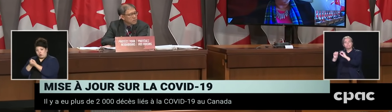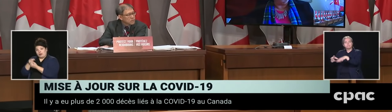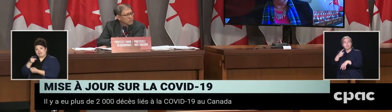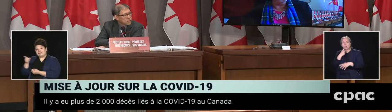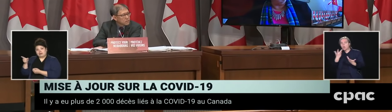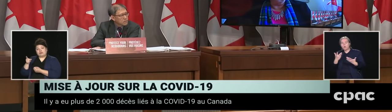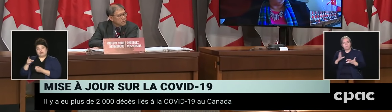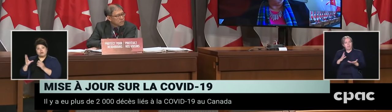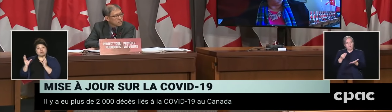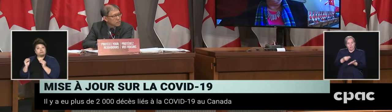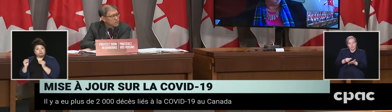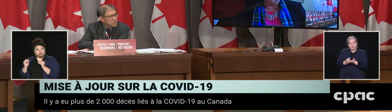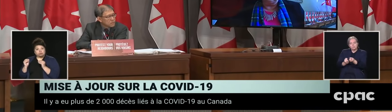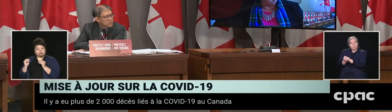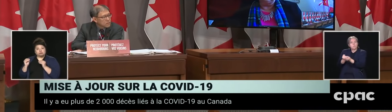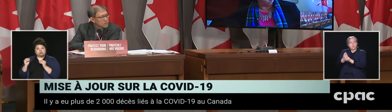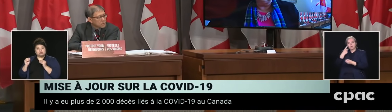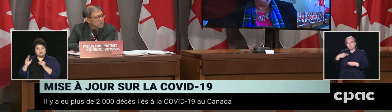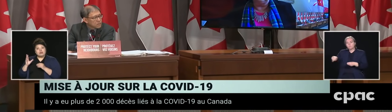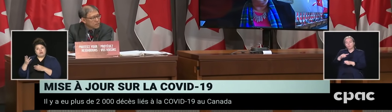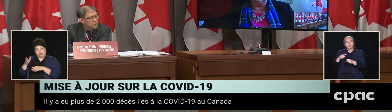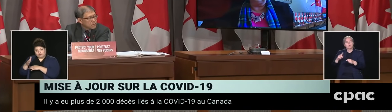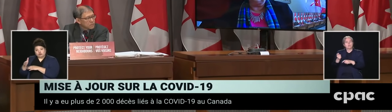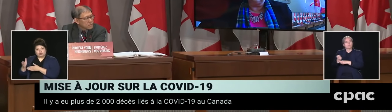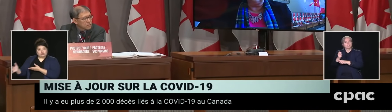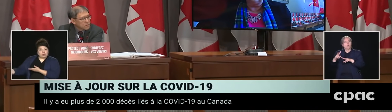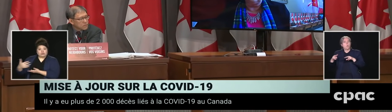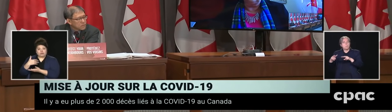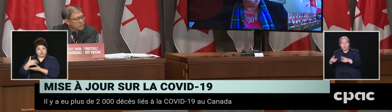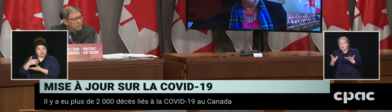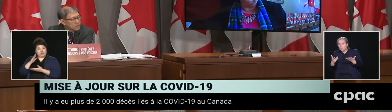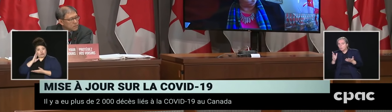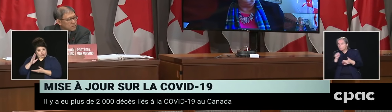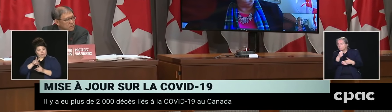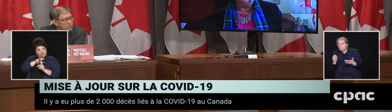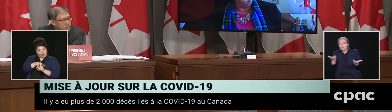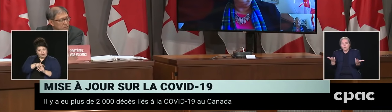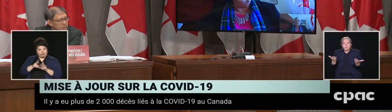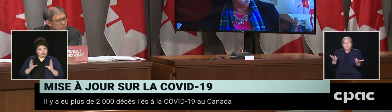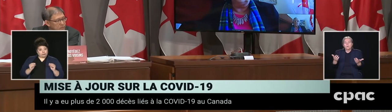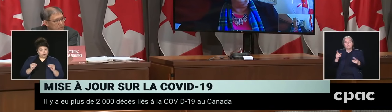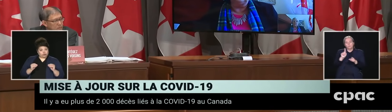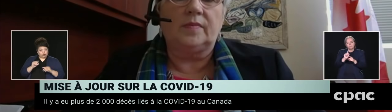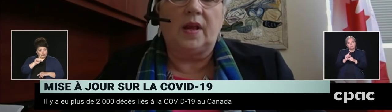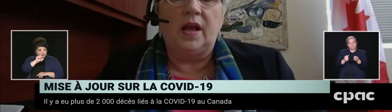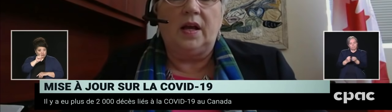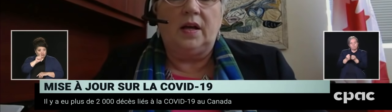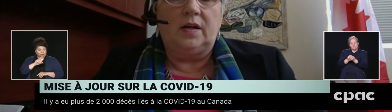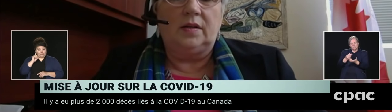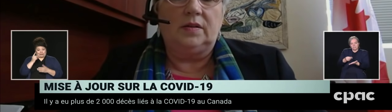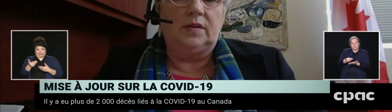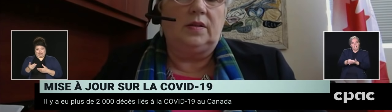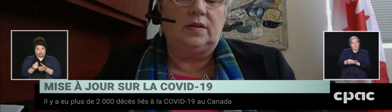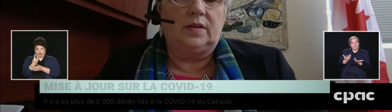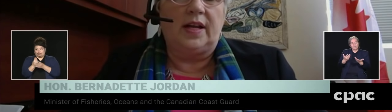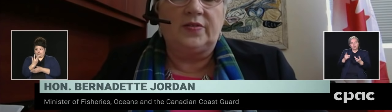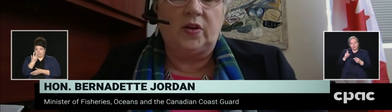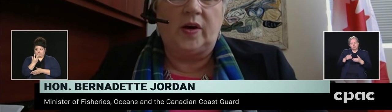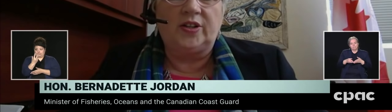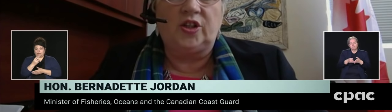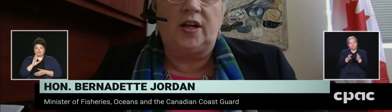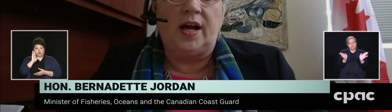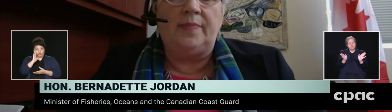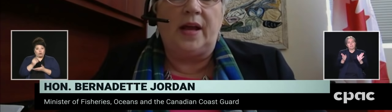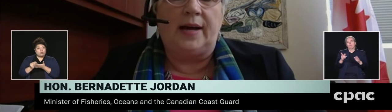the wage subsidy be extended to lobster fishers for their spring season? Thanks